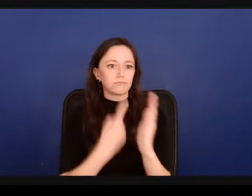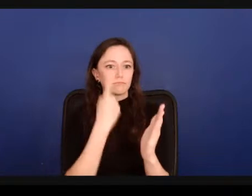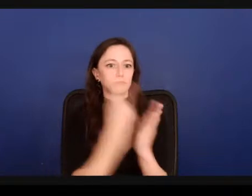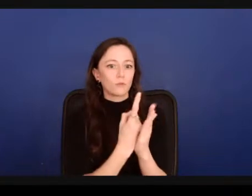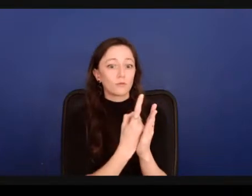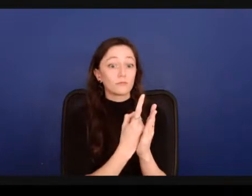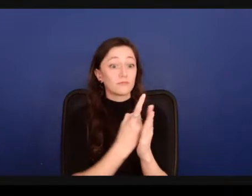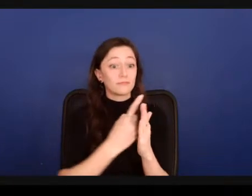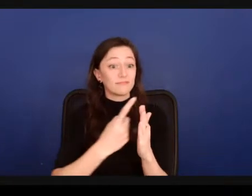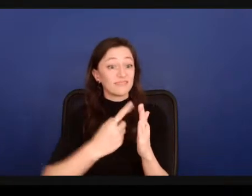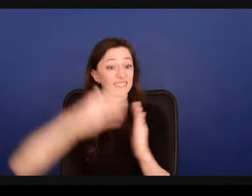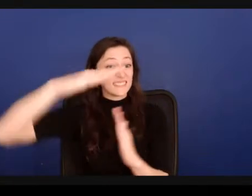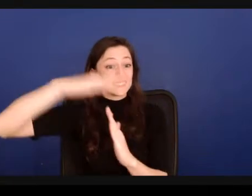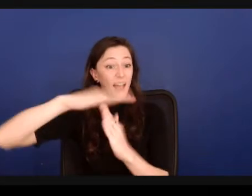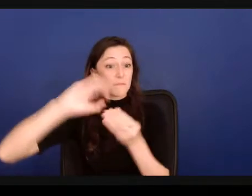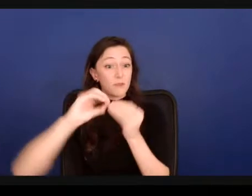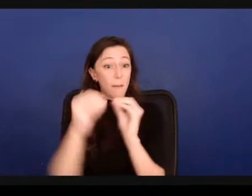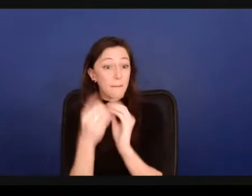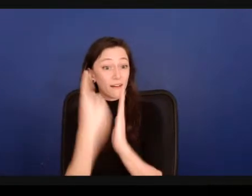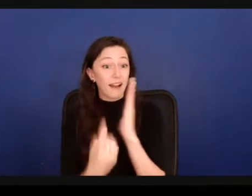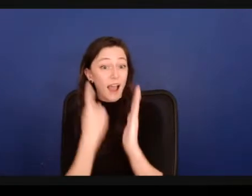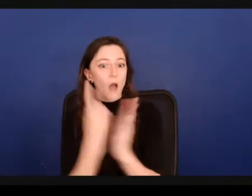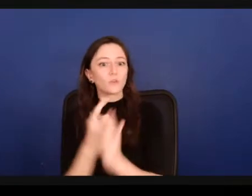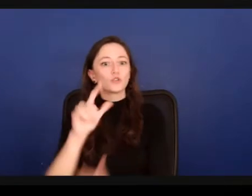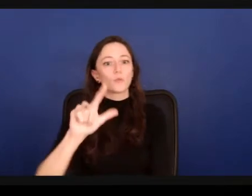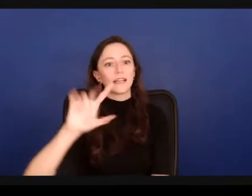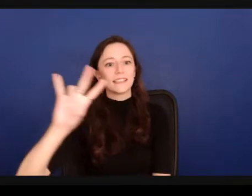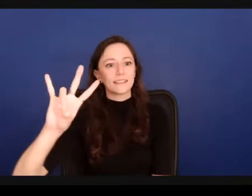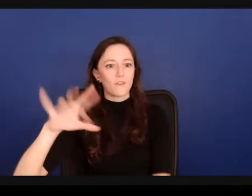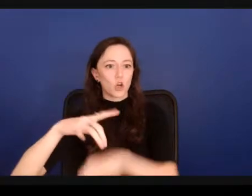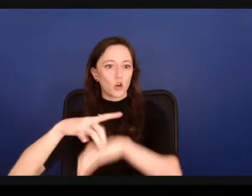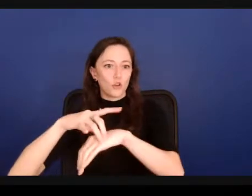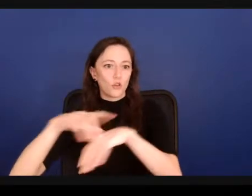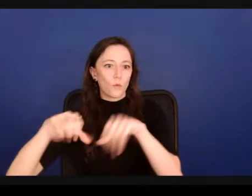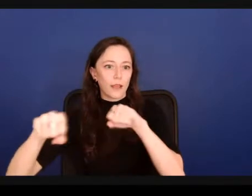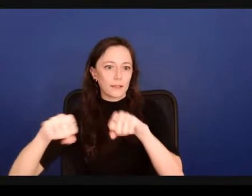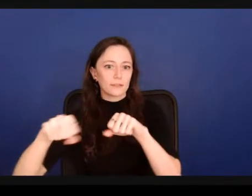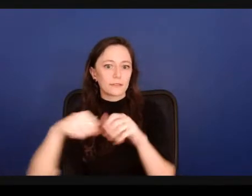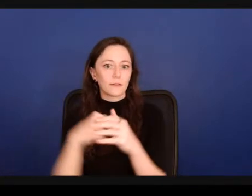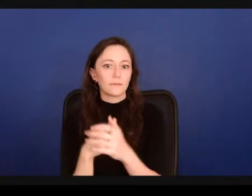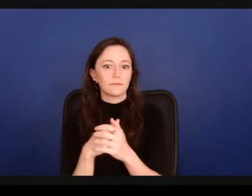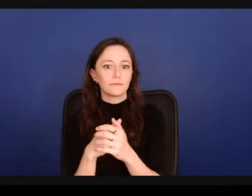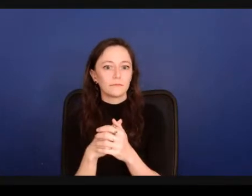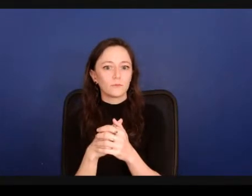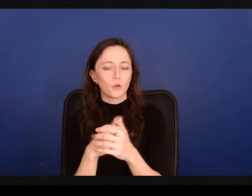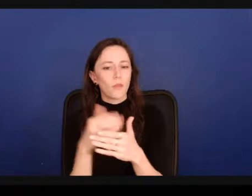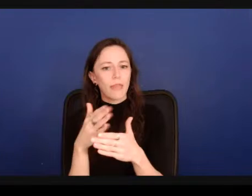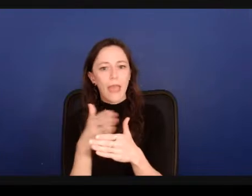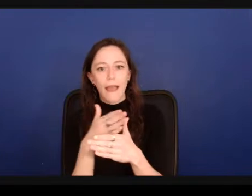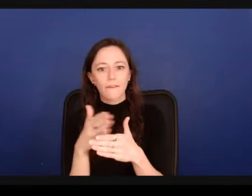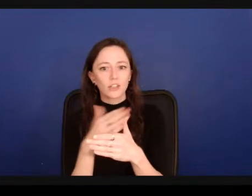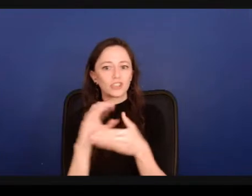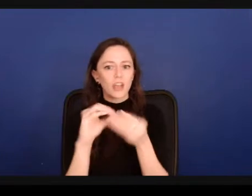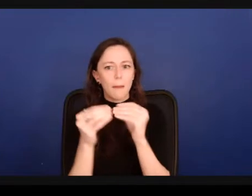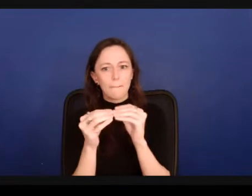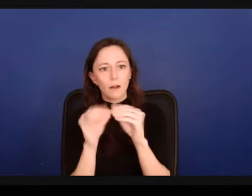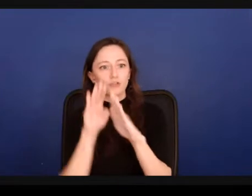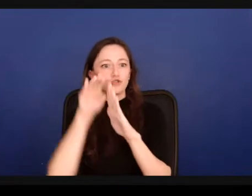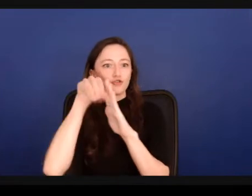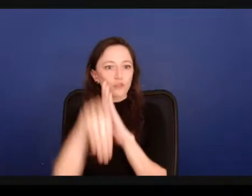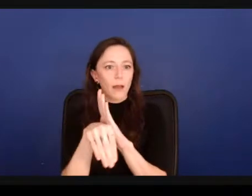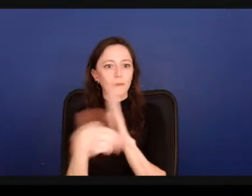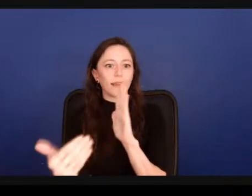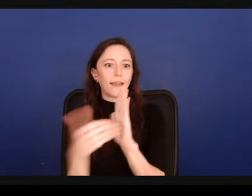hour. By noon on the 30th, the average number of earthquakes dropped to less than 5 per